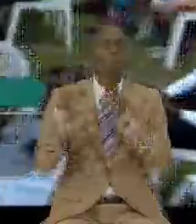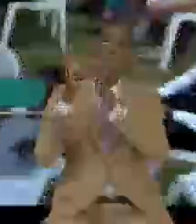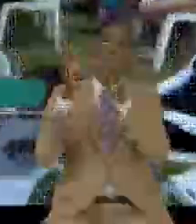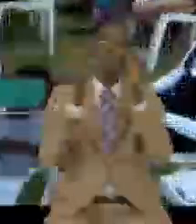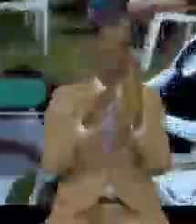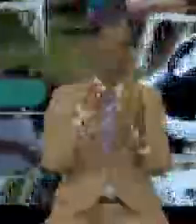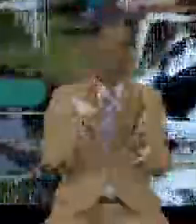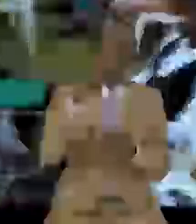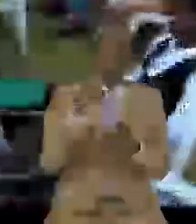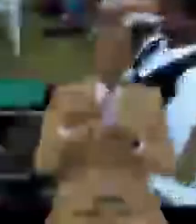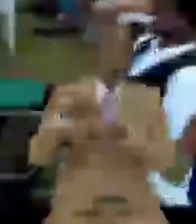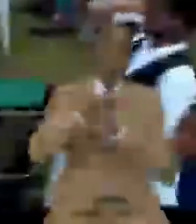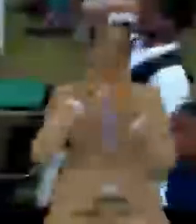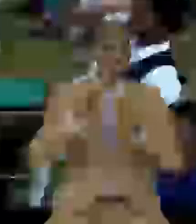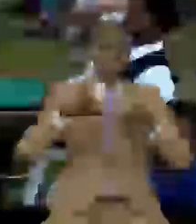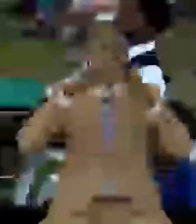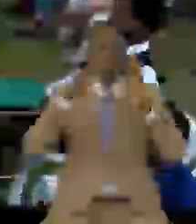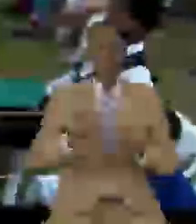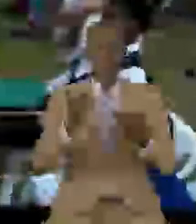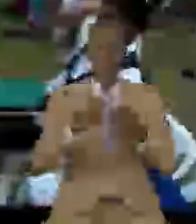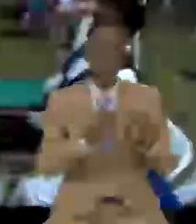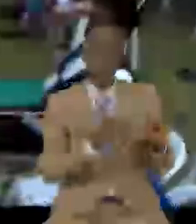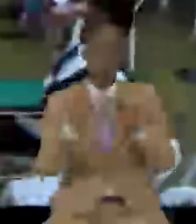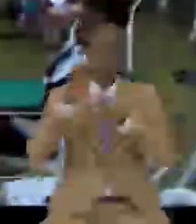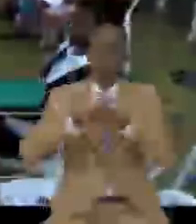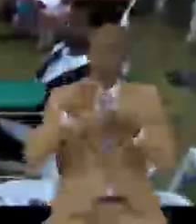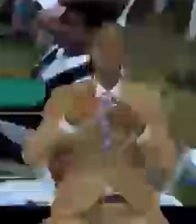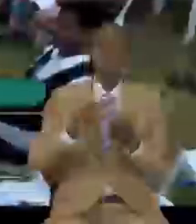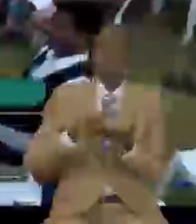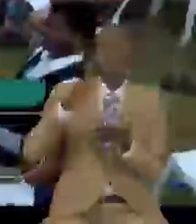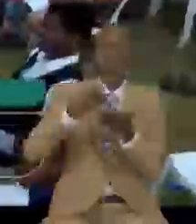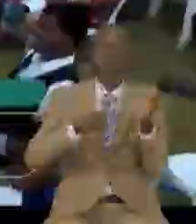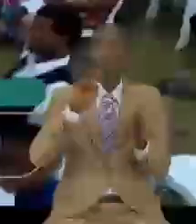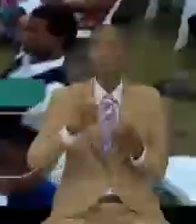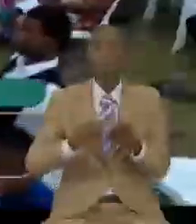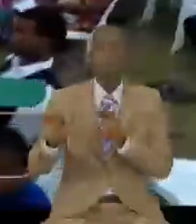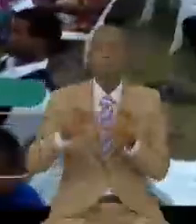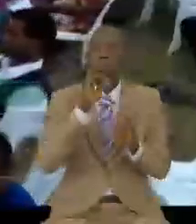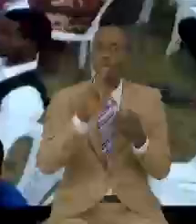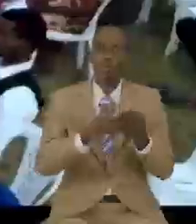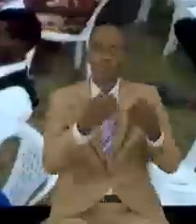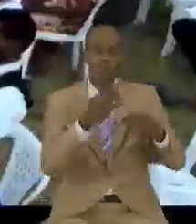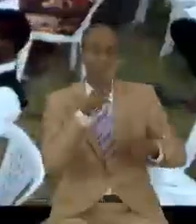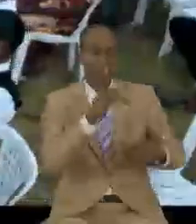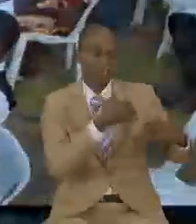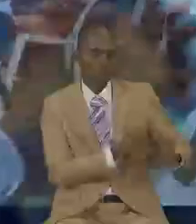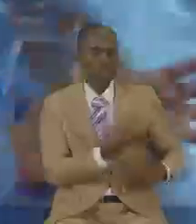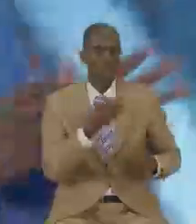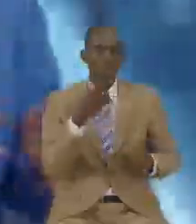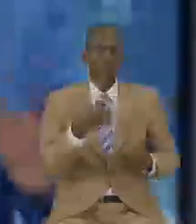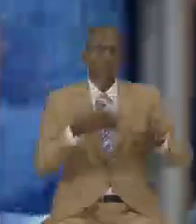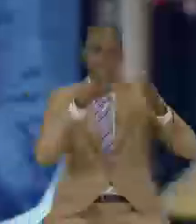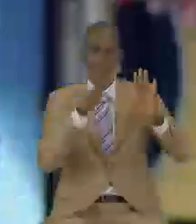master. And you want to move on to glory, all you need to do is come by the side of the master, who